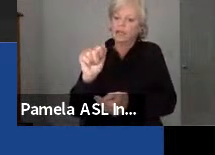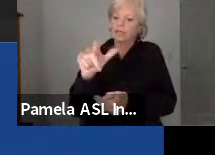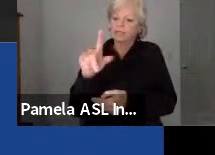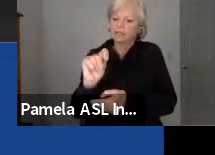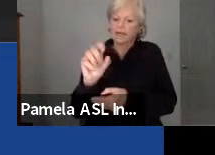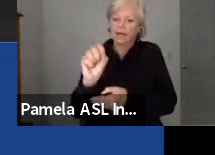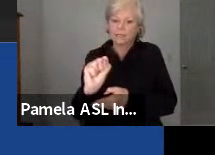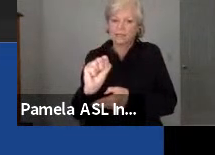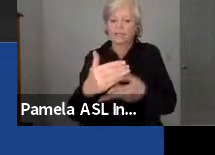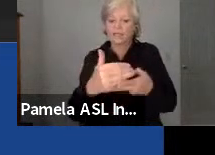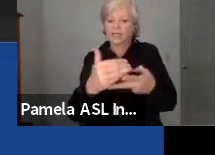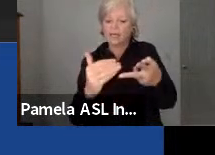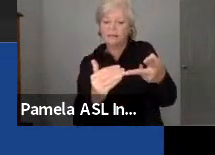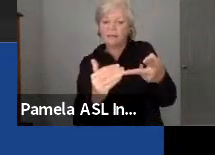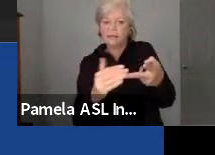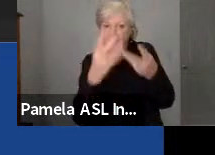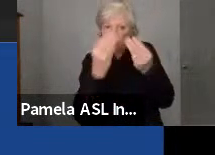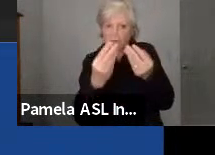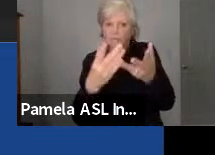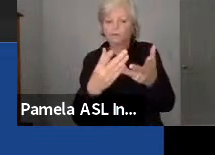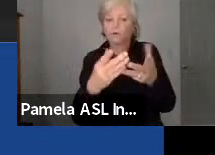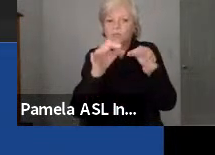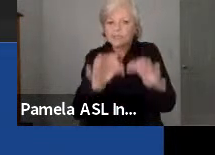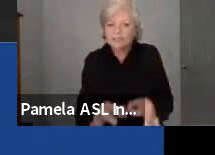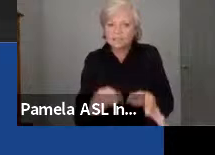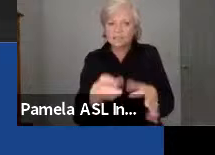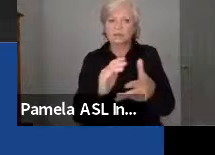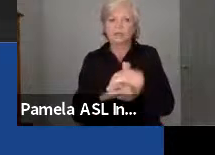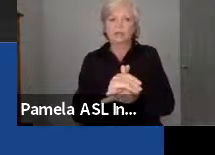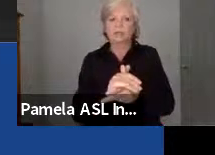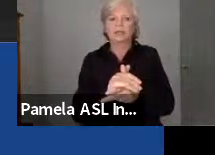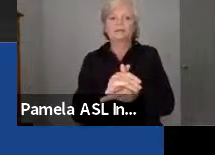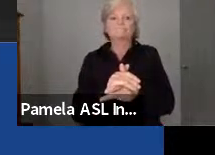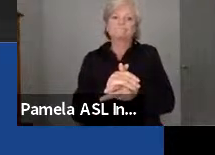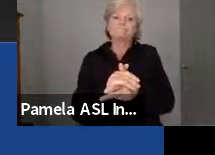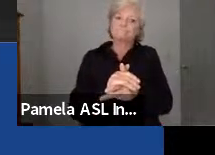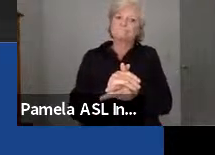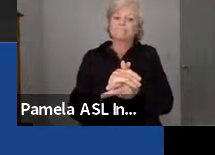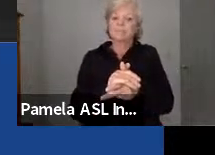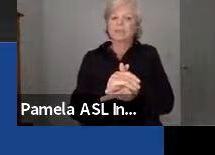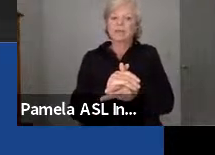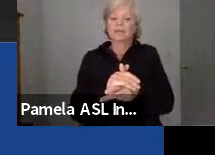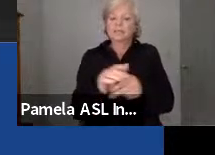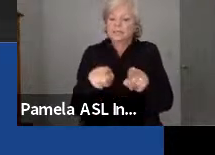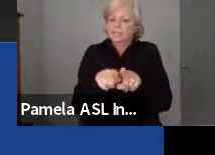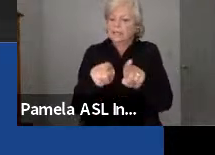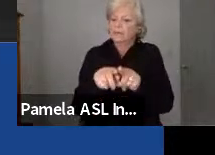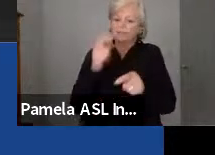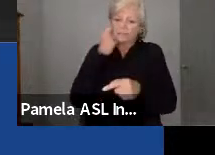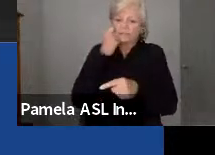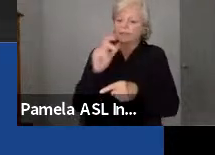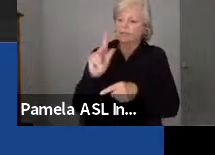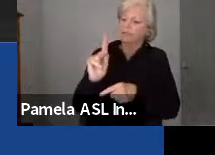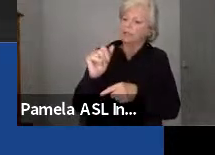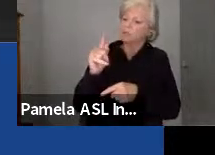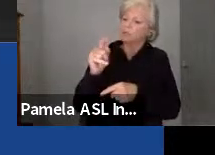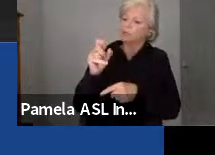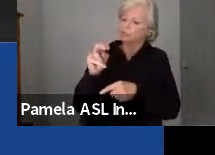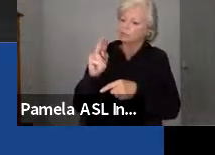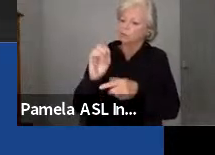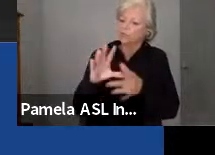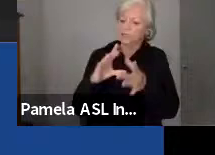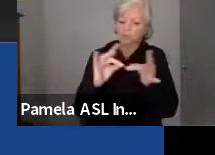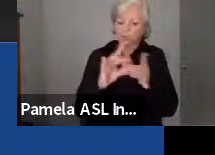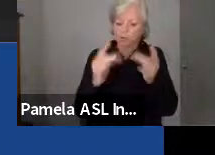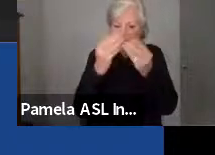informed decision-making. And then really like the story that Trina told, getting to the heart of the matter,